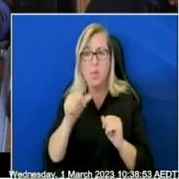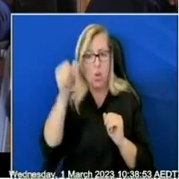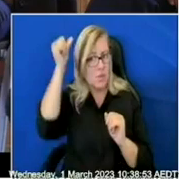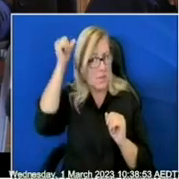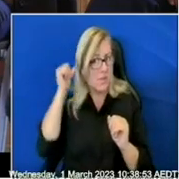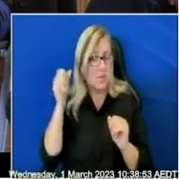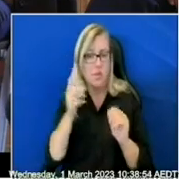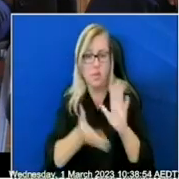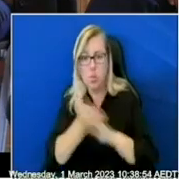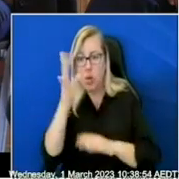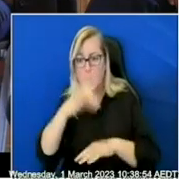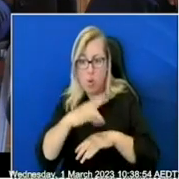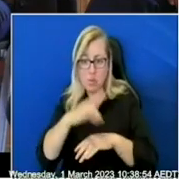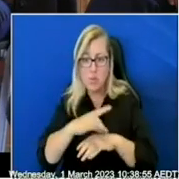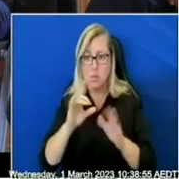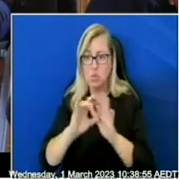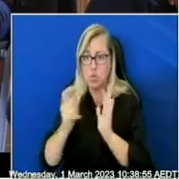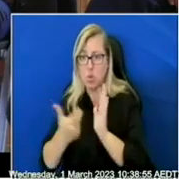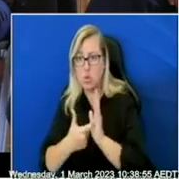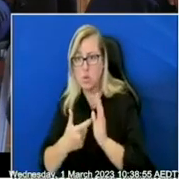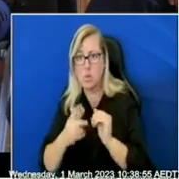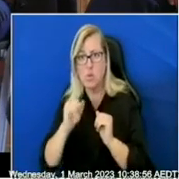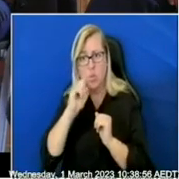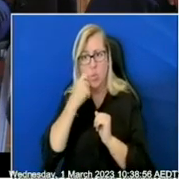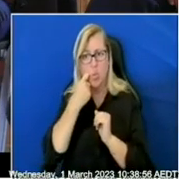would have had that